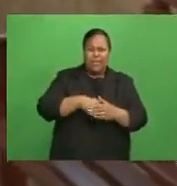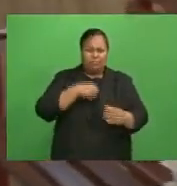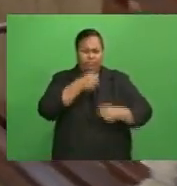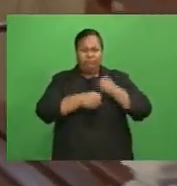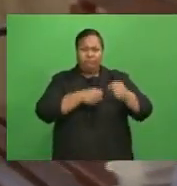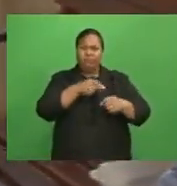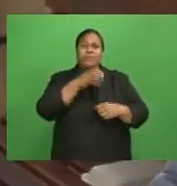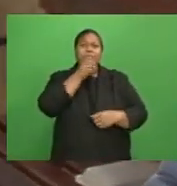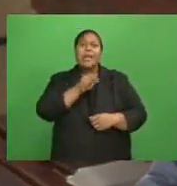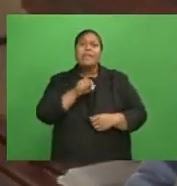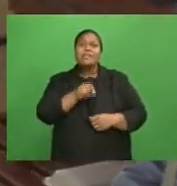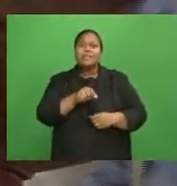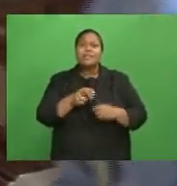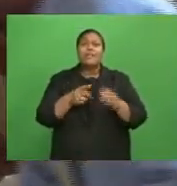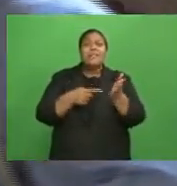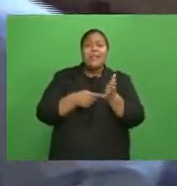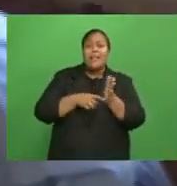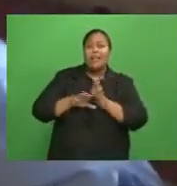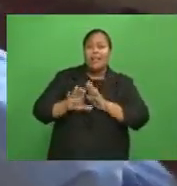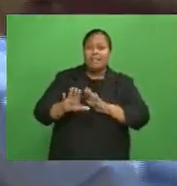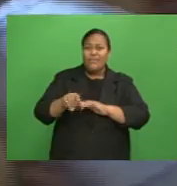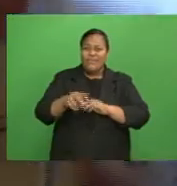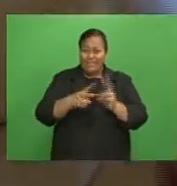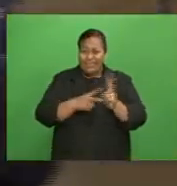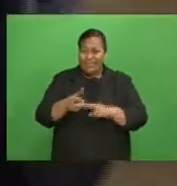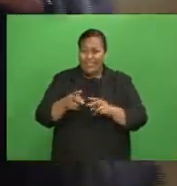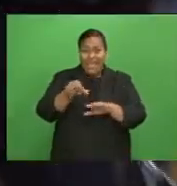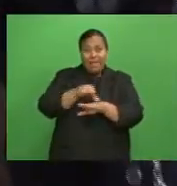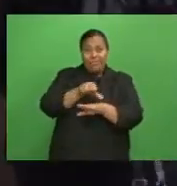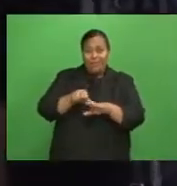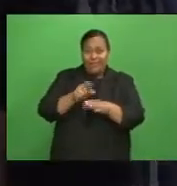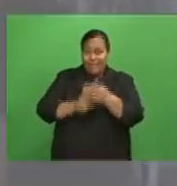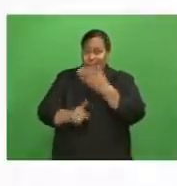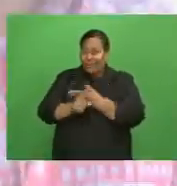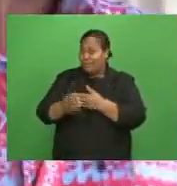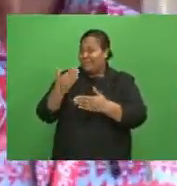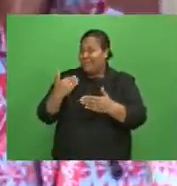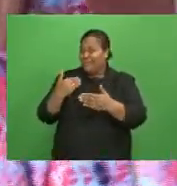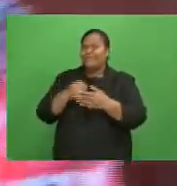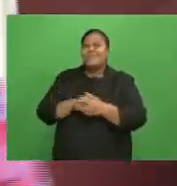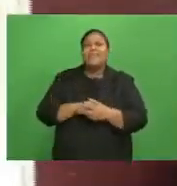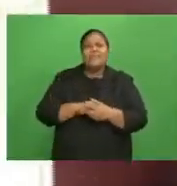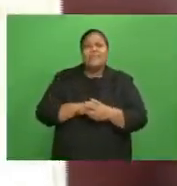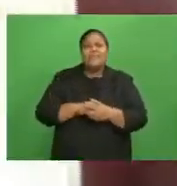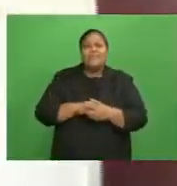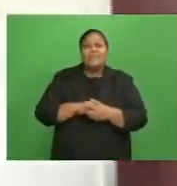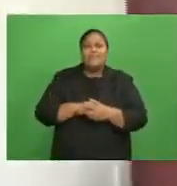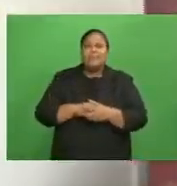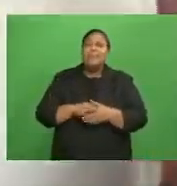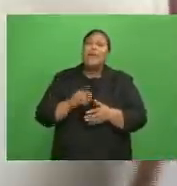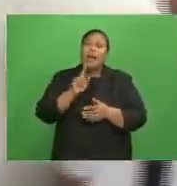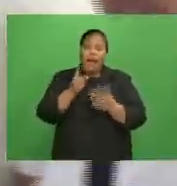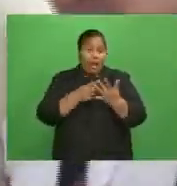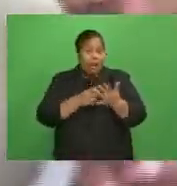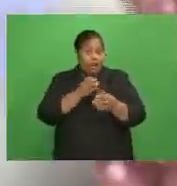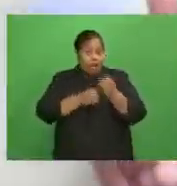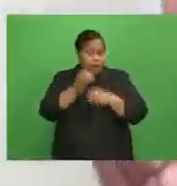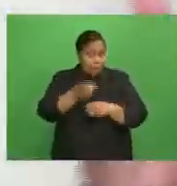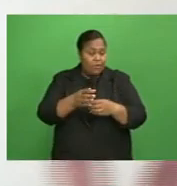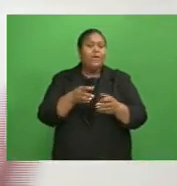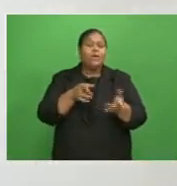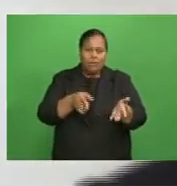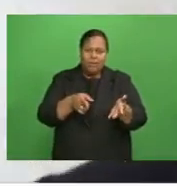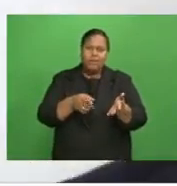bodily harm in Nangietai Level in April. Female officer Chokaveti Rambuku has additional charges of conspiracy to